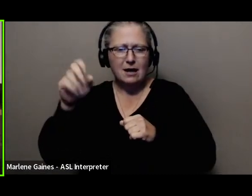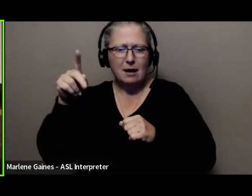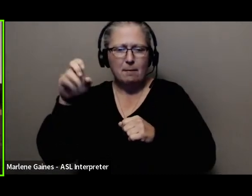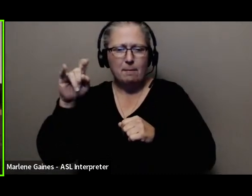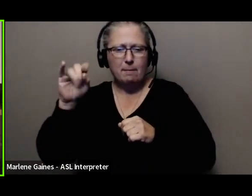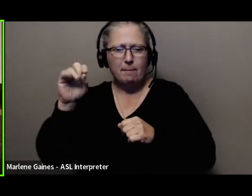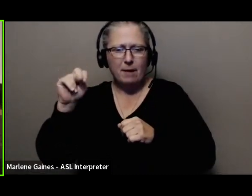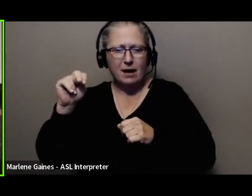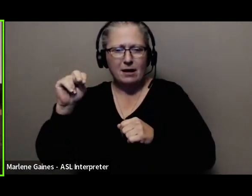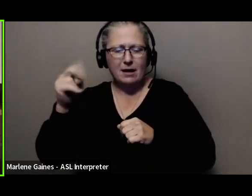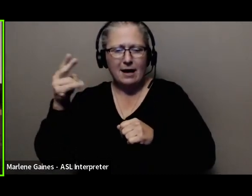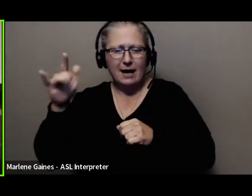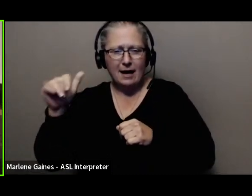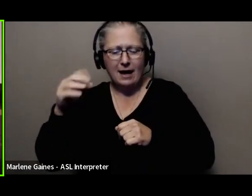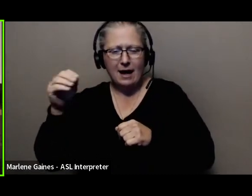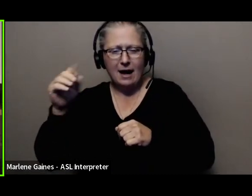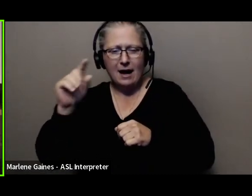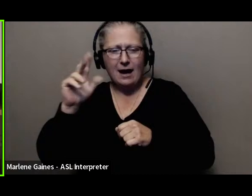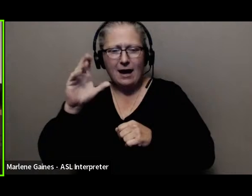and Caitlin Tan.